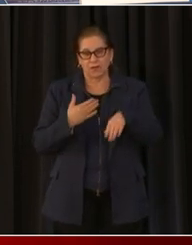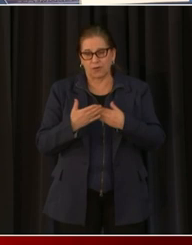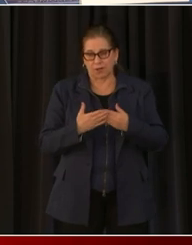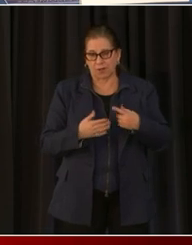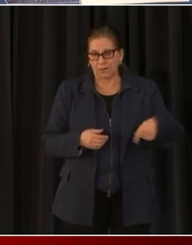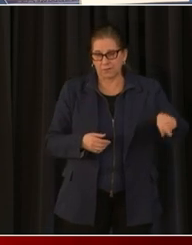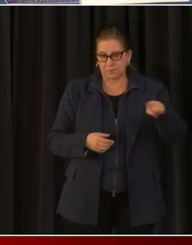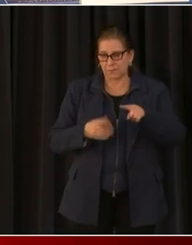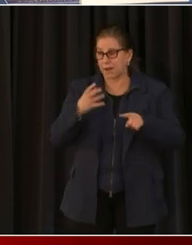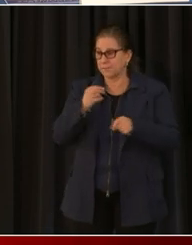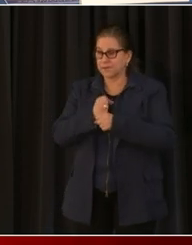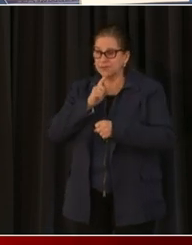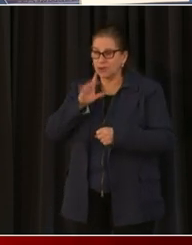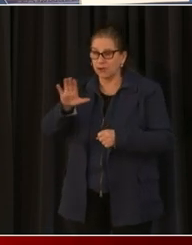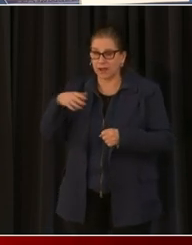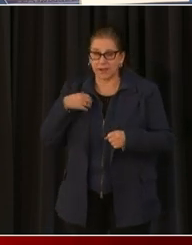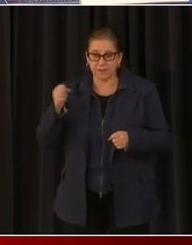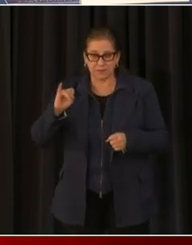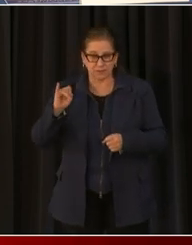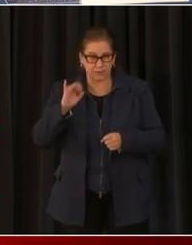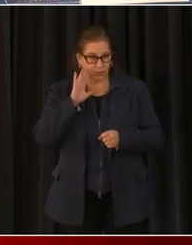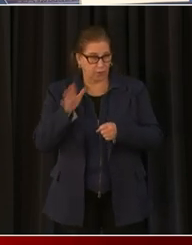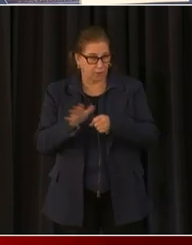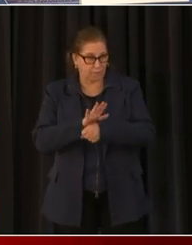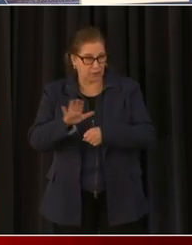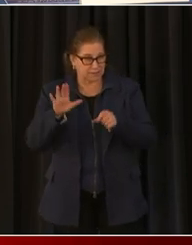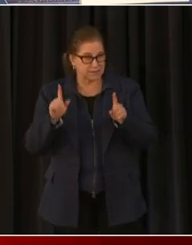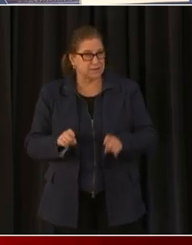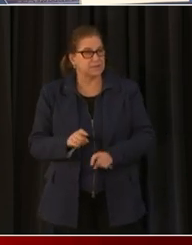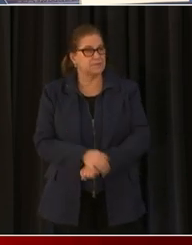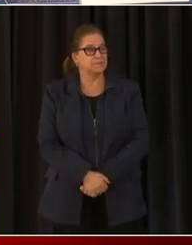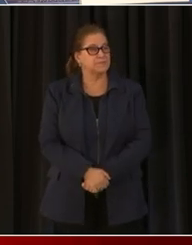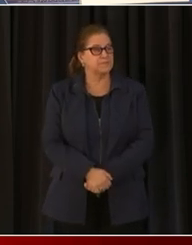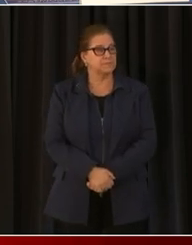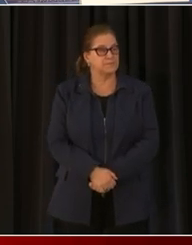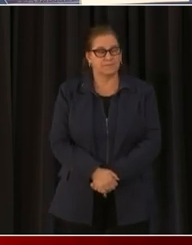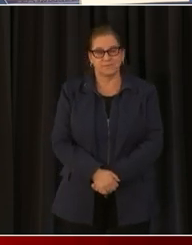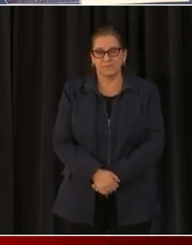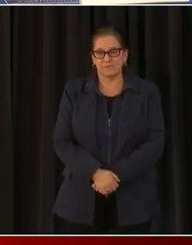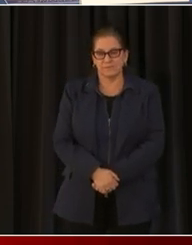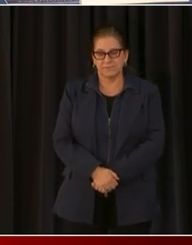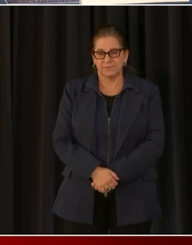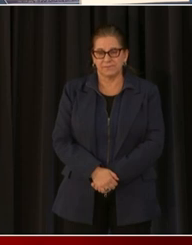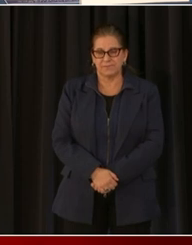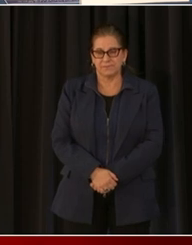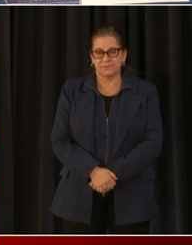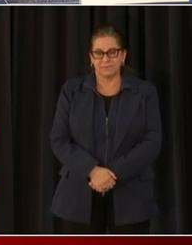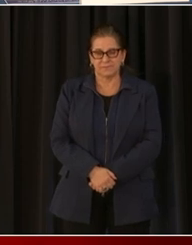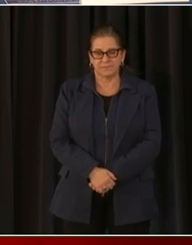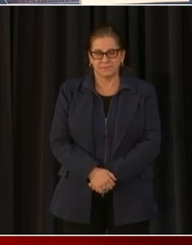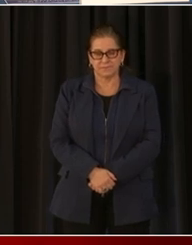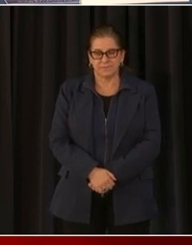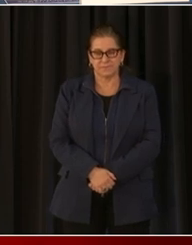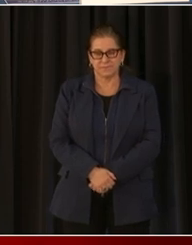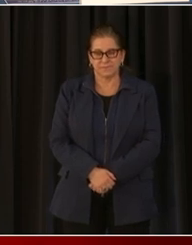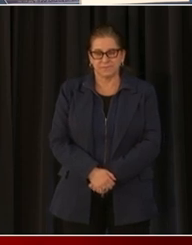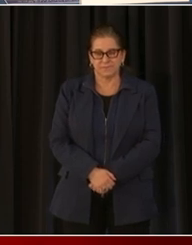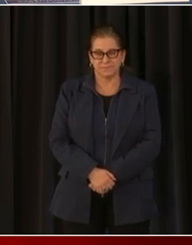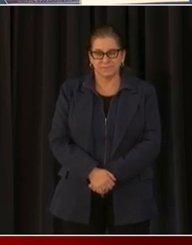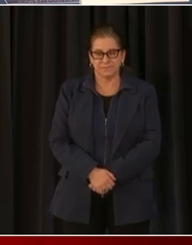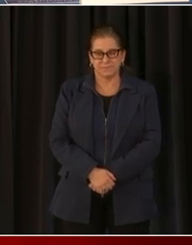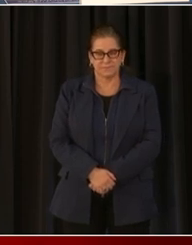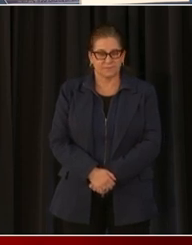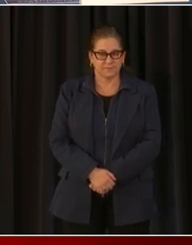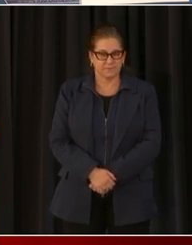your testing in DC. So we have the opportunity to really take